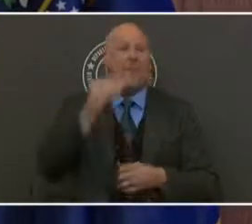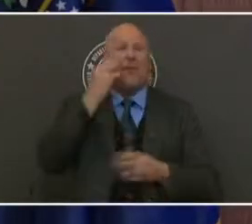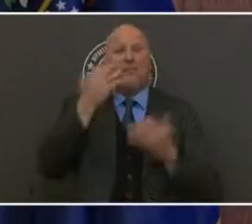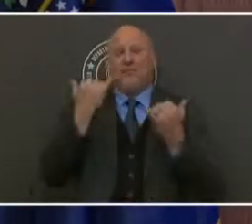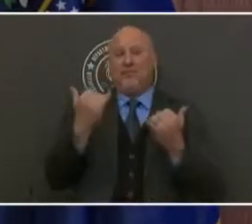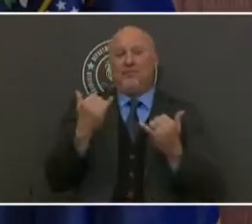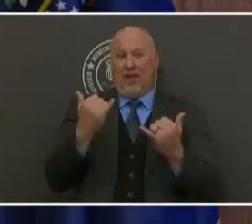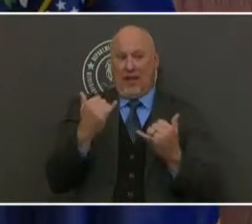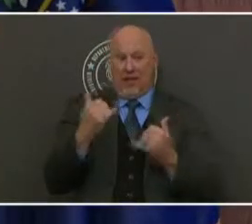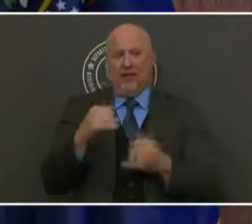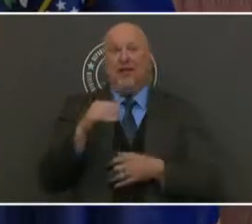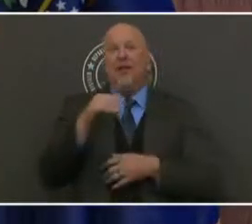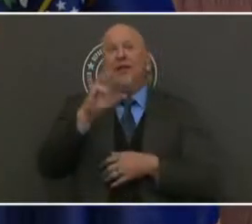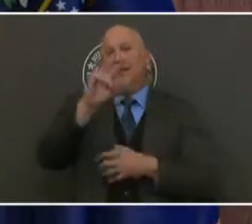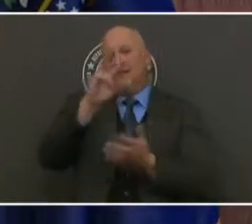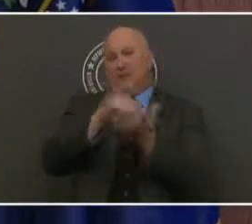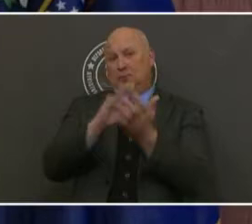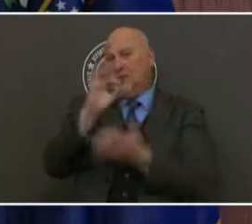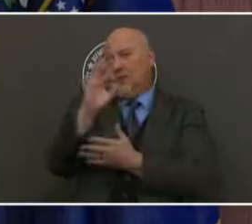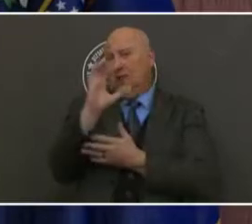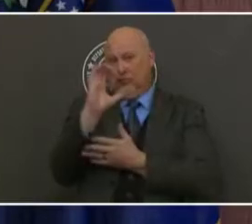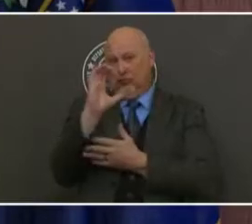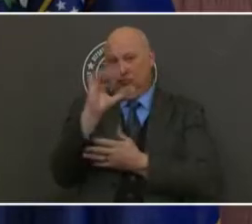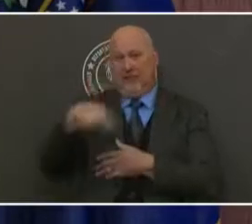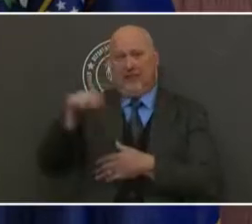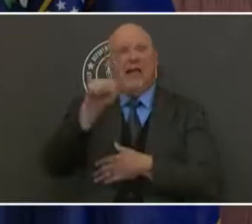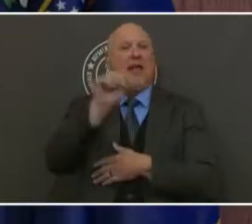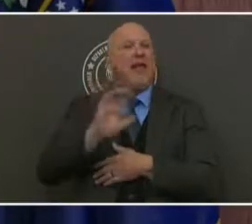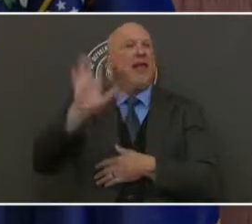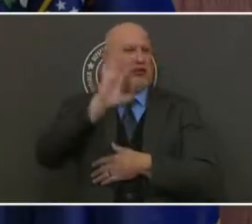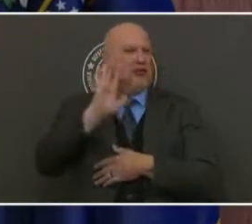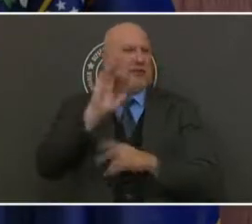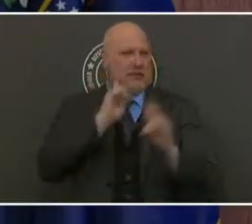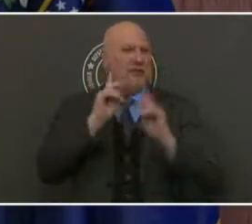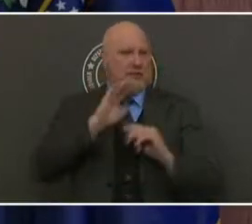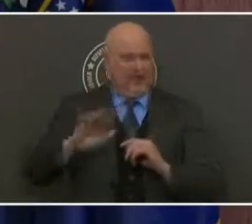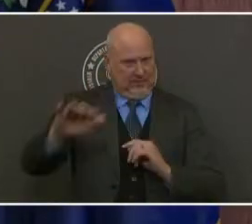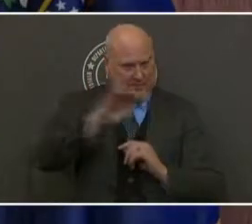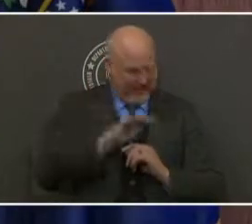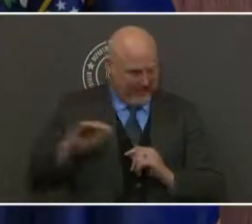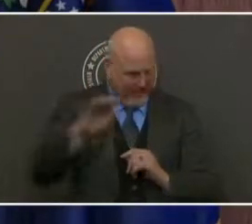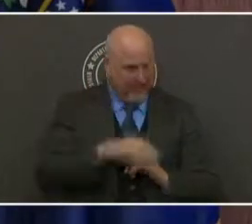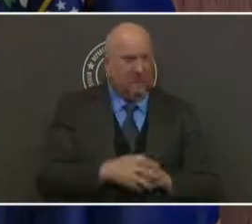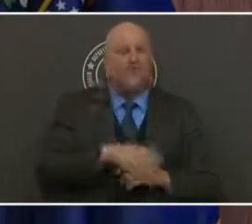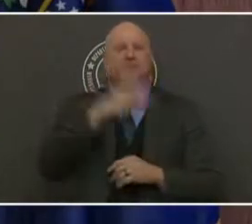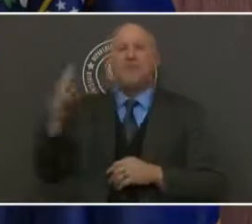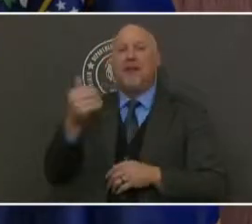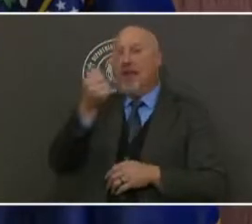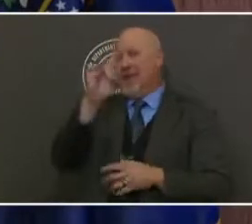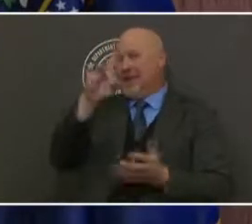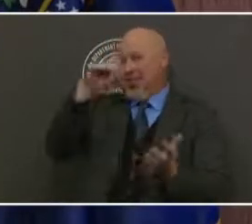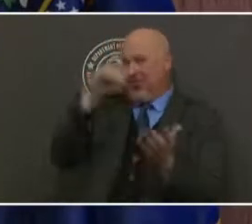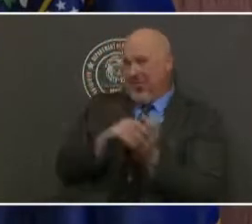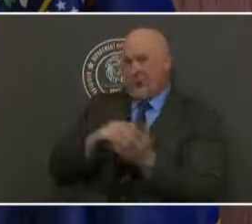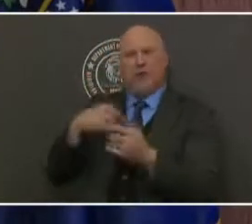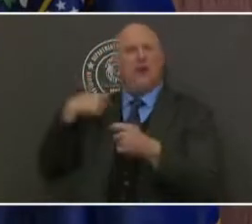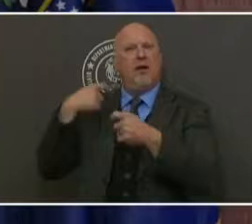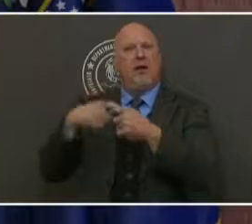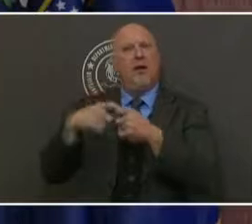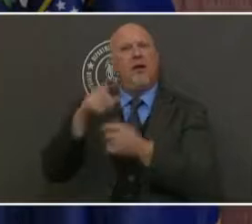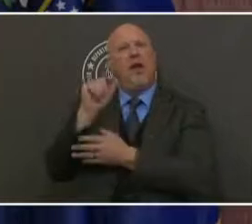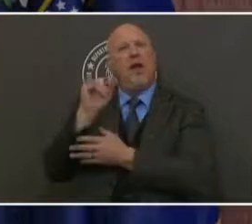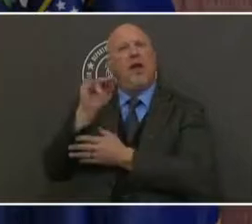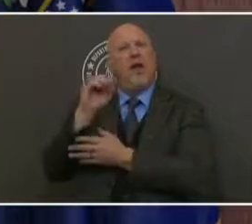to 31,500. 18,700 Hispanics or Latinos had received at least one dose. Now we're up to